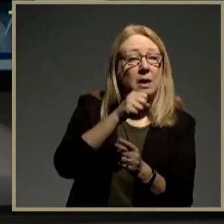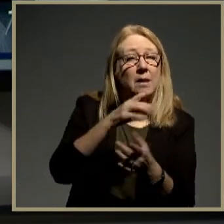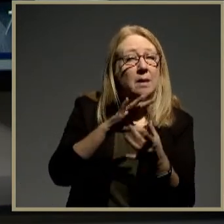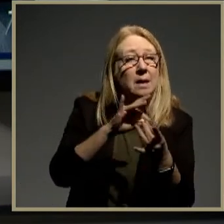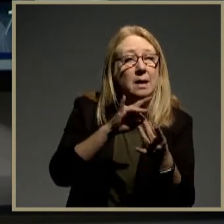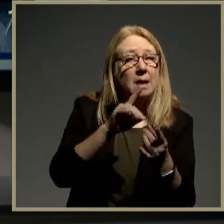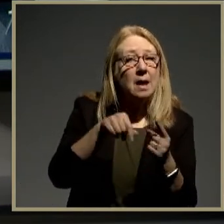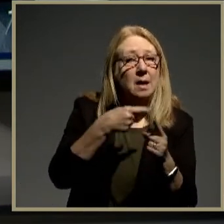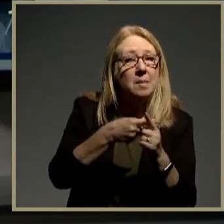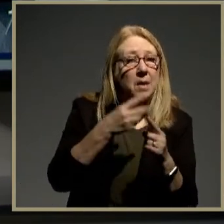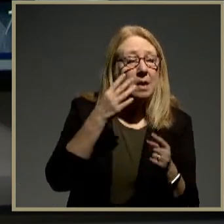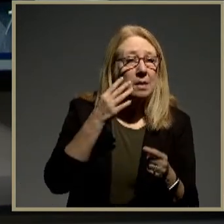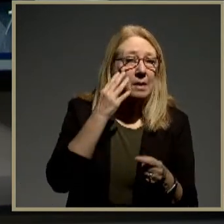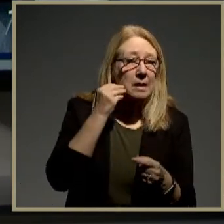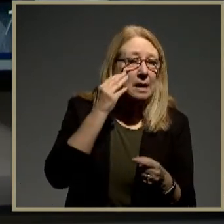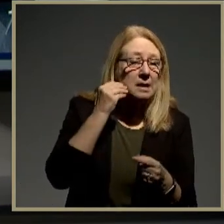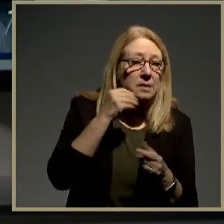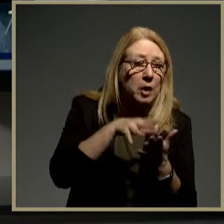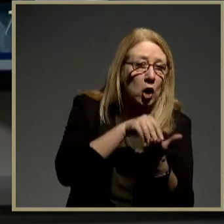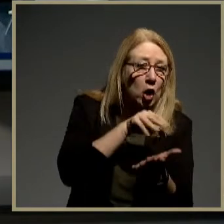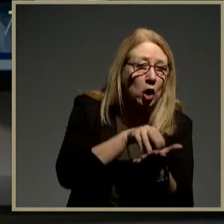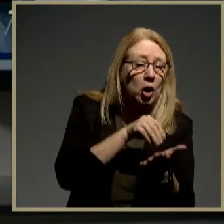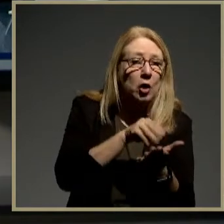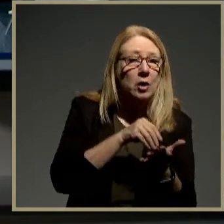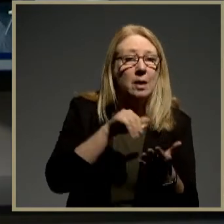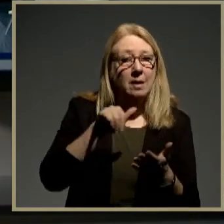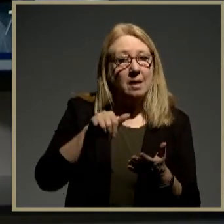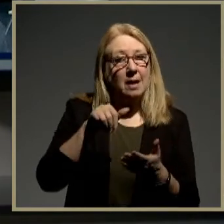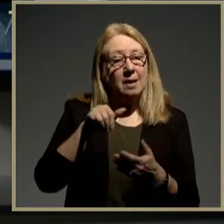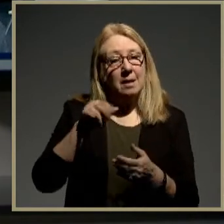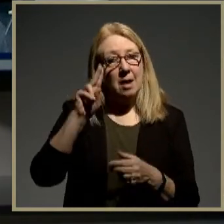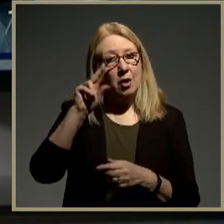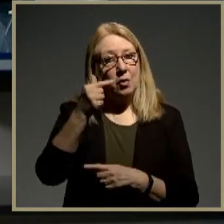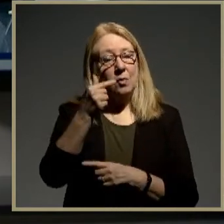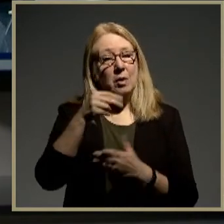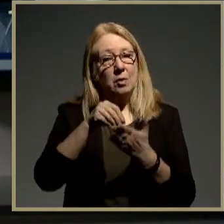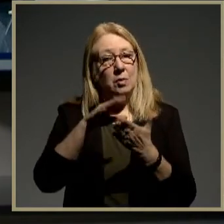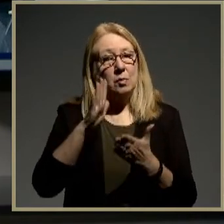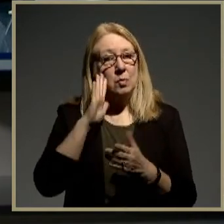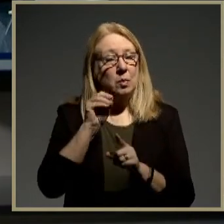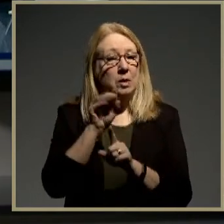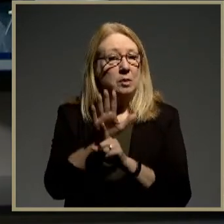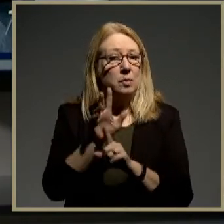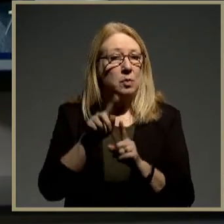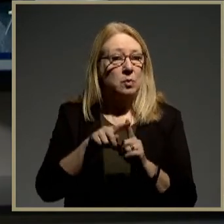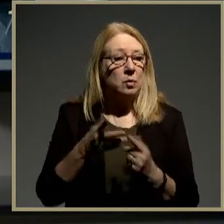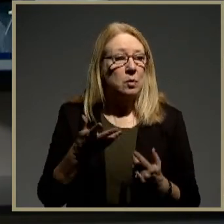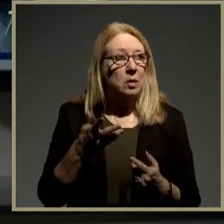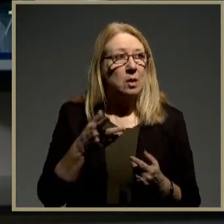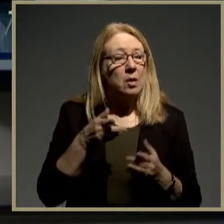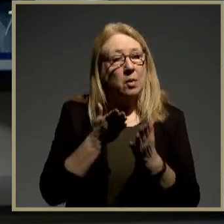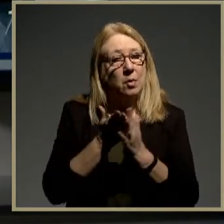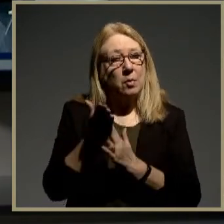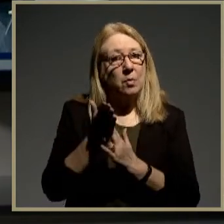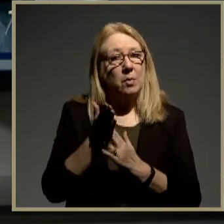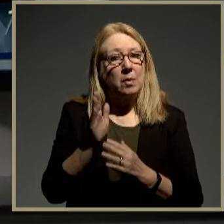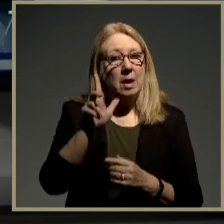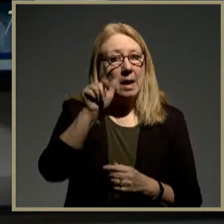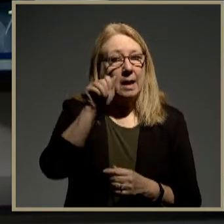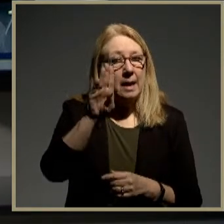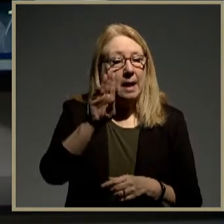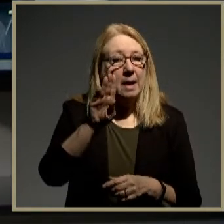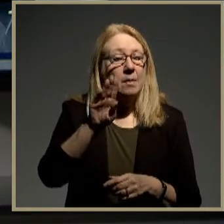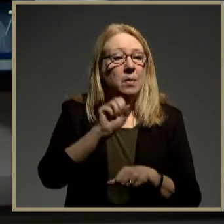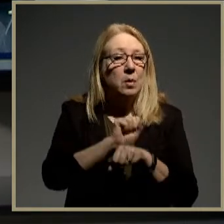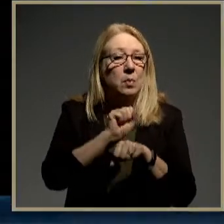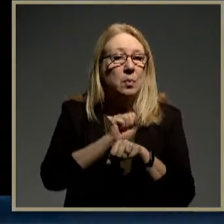little about the experiential learning that undergraduate students in particular will be exposed to through their lab work at the